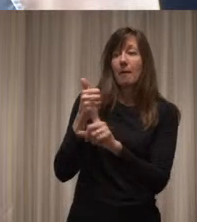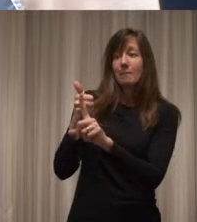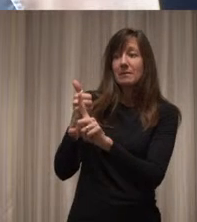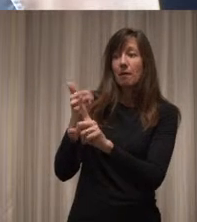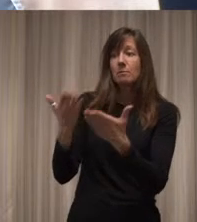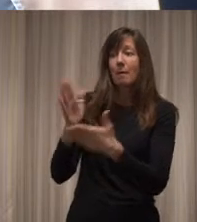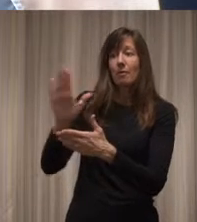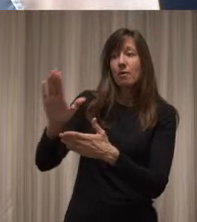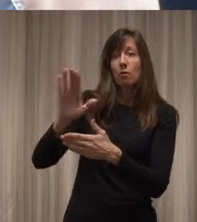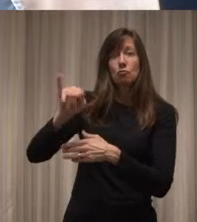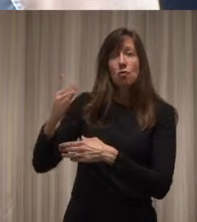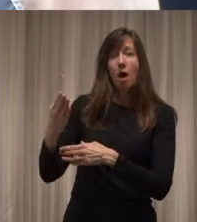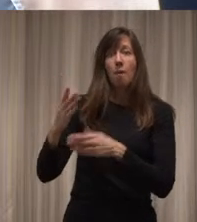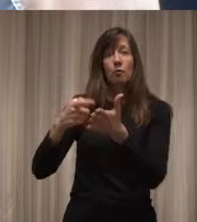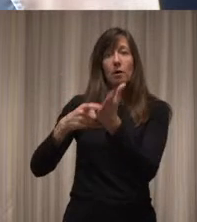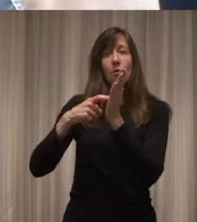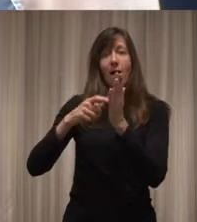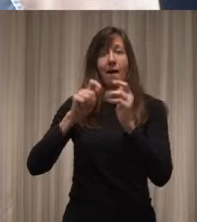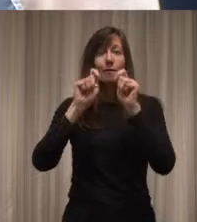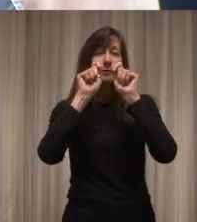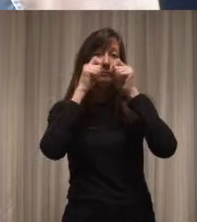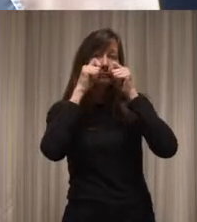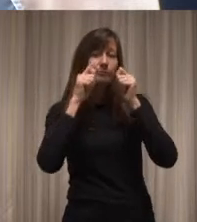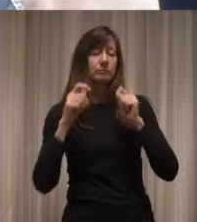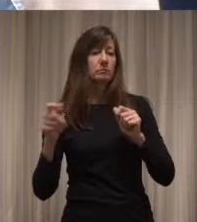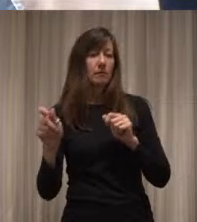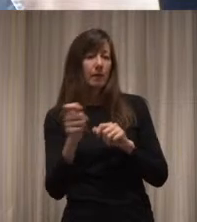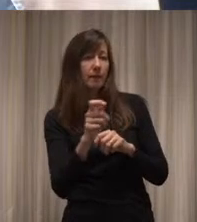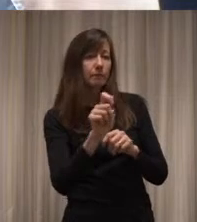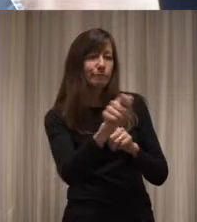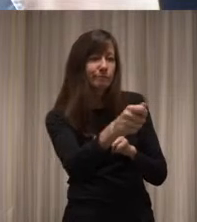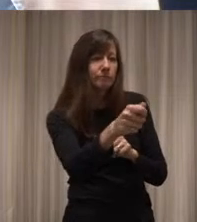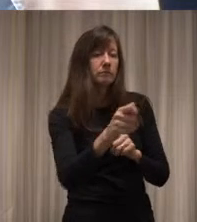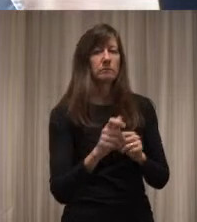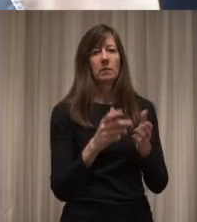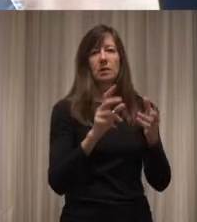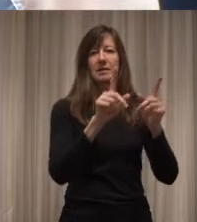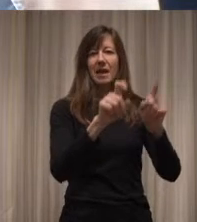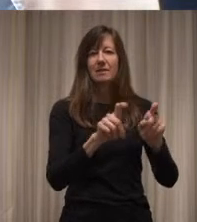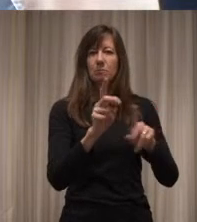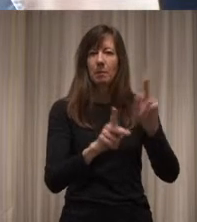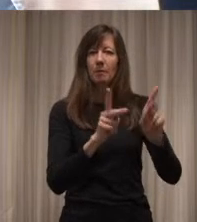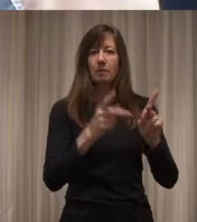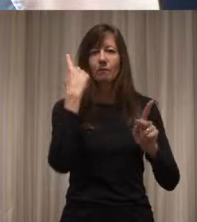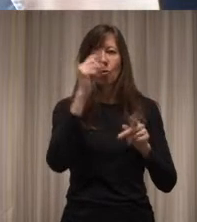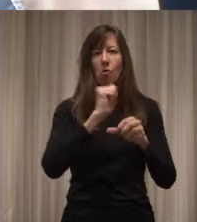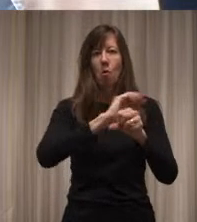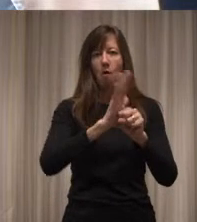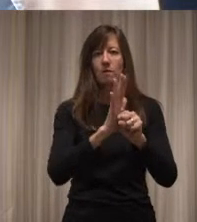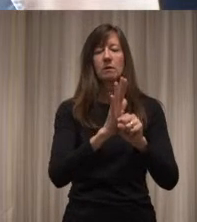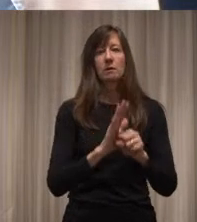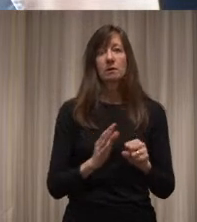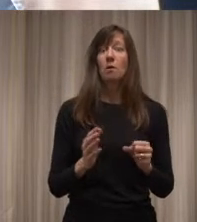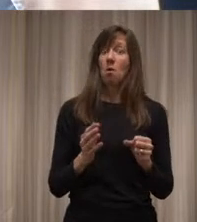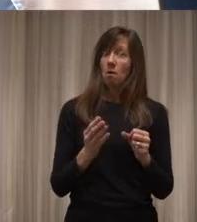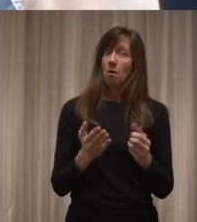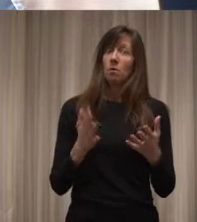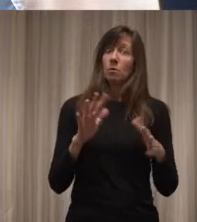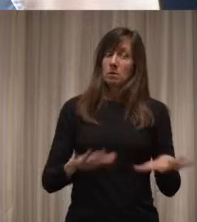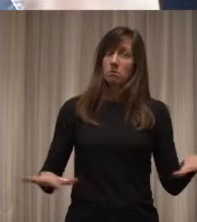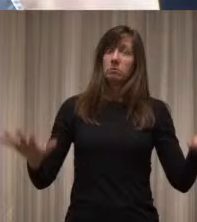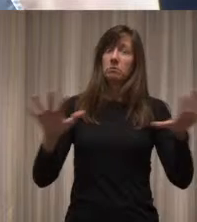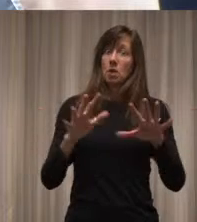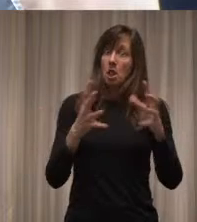in New York State, all told, this is about 2 million people in the state fit this category, which is about 10% of the